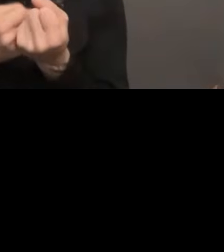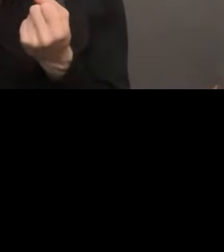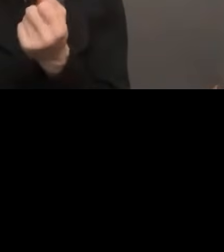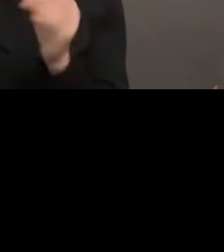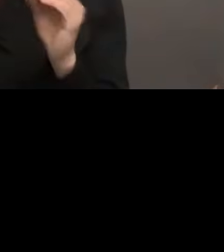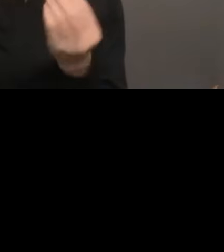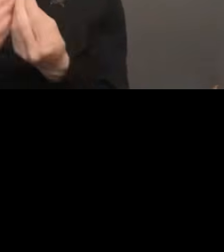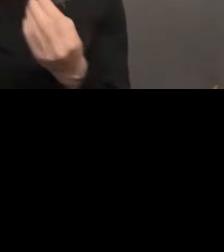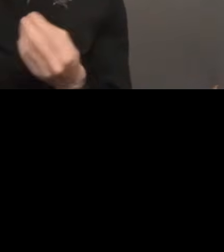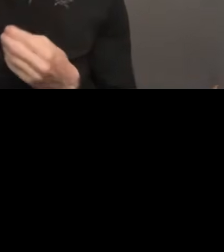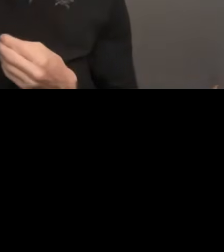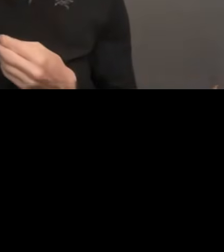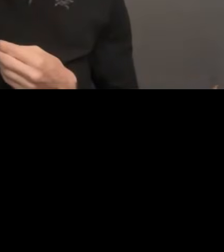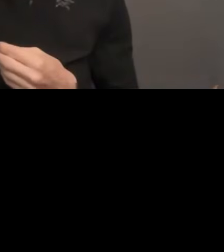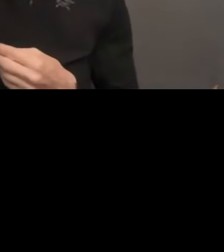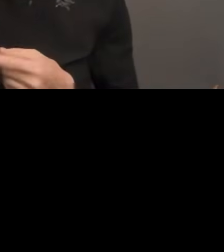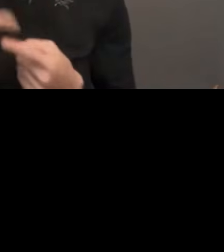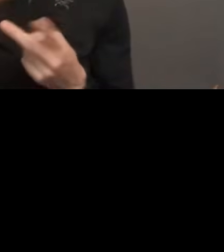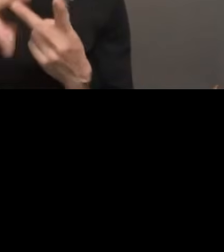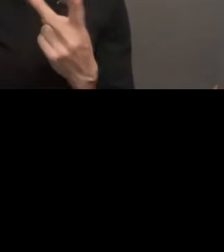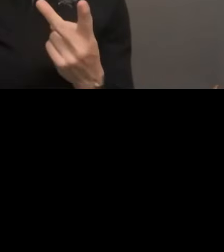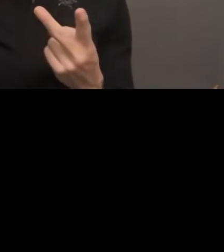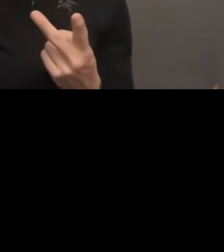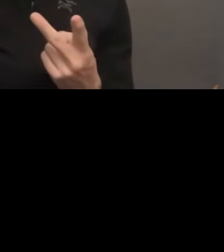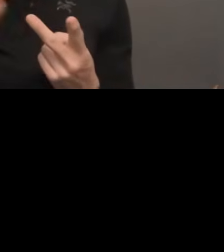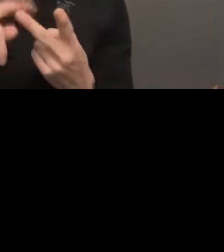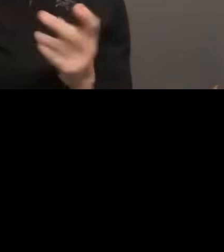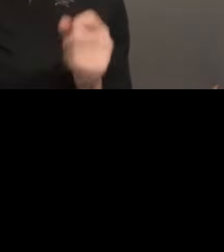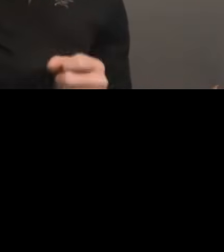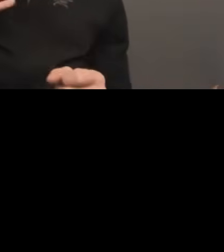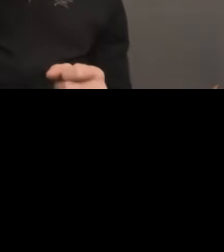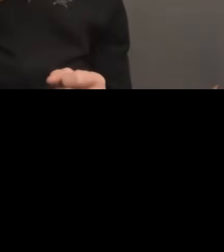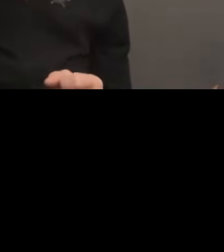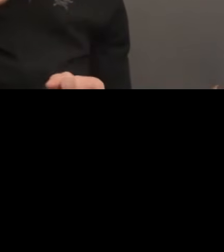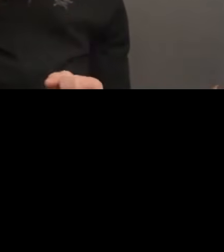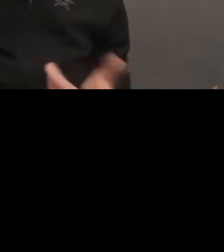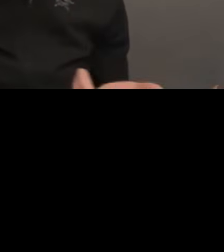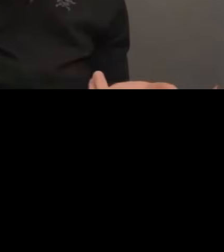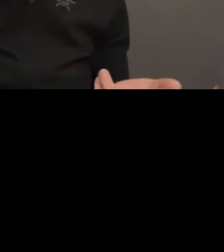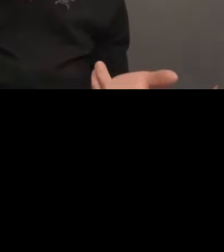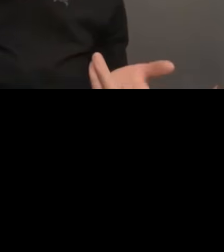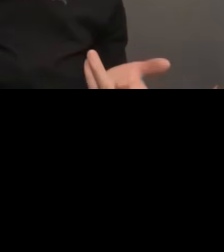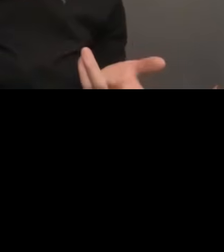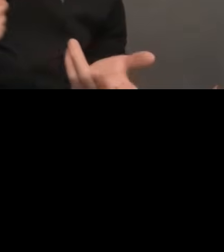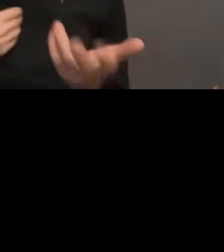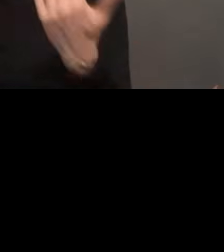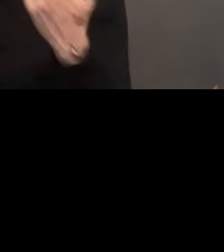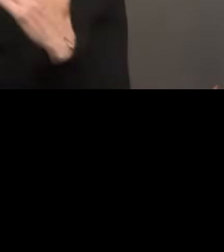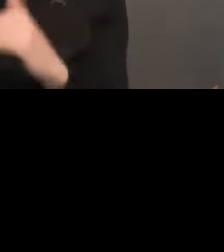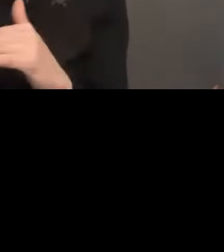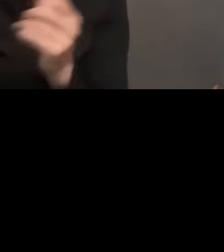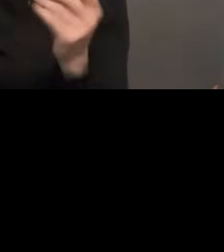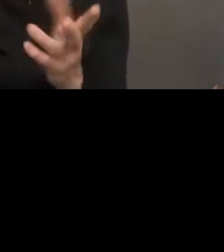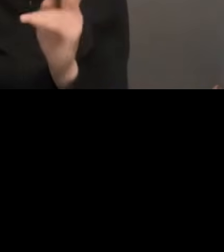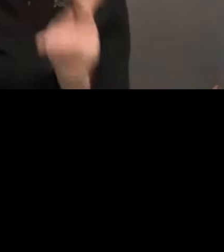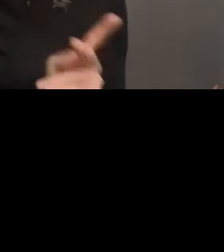like AINA, like the AIA. You can volunteer. We are, limited by how many folks